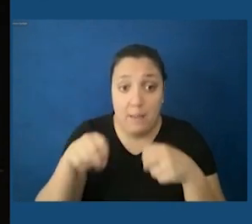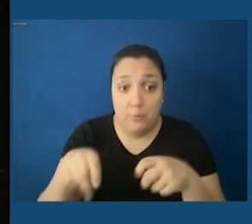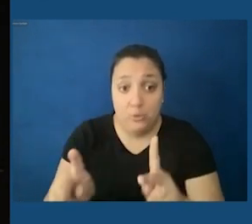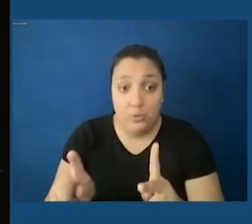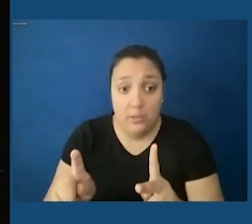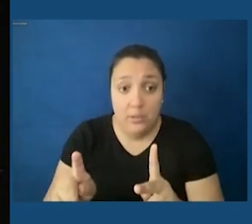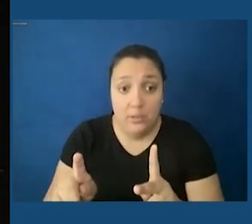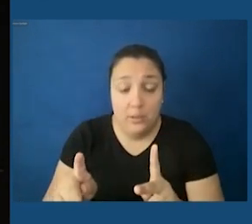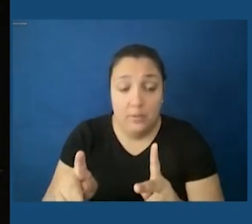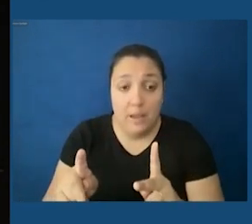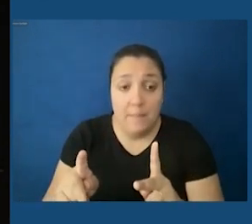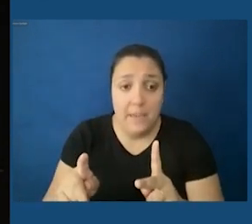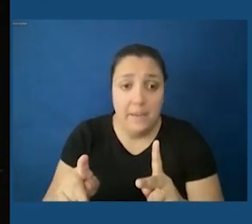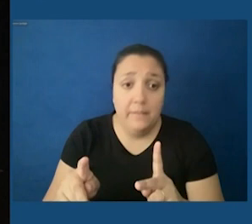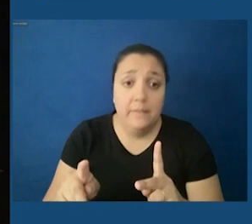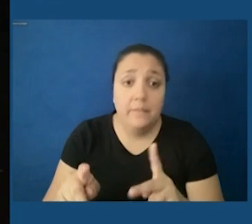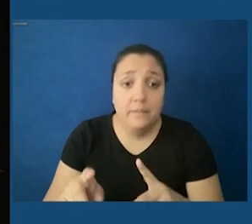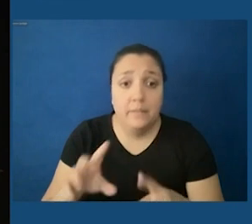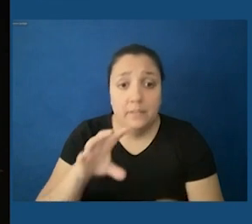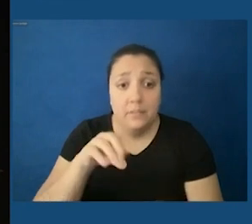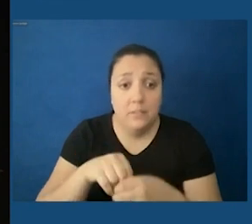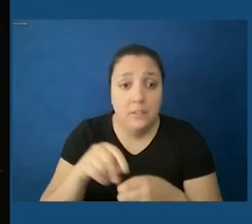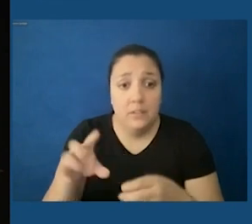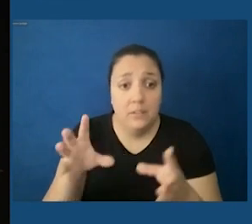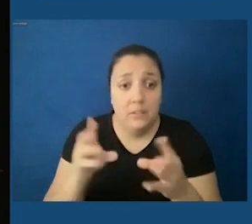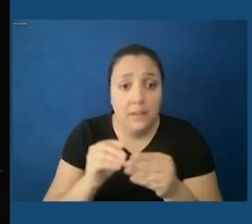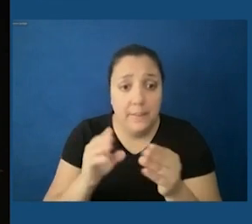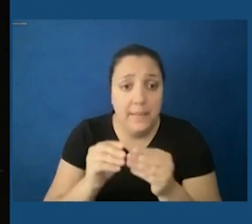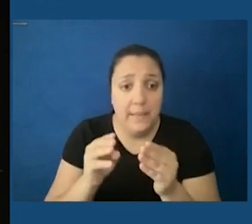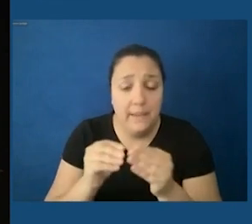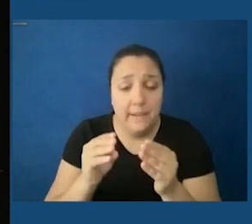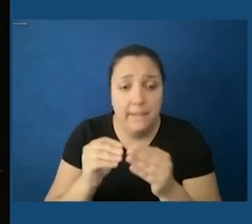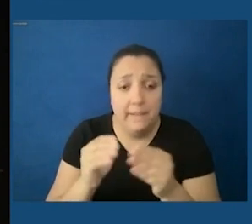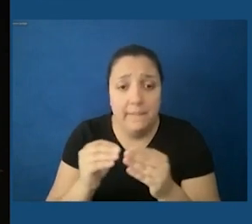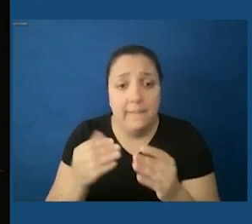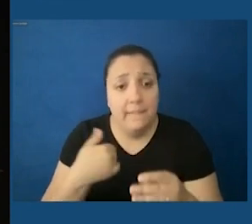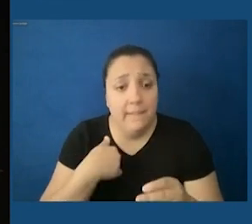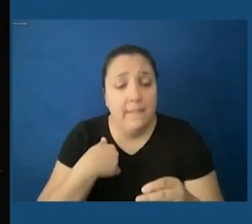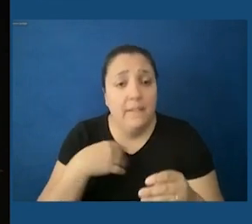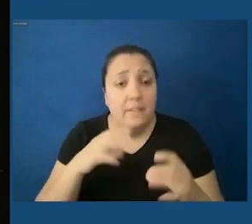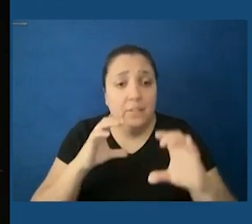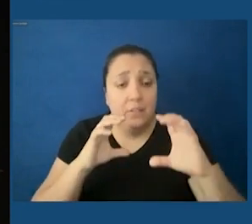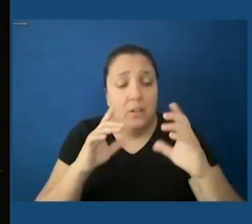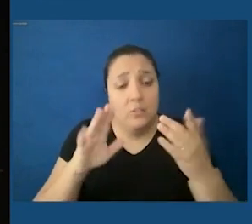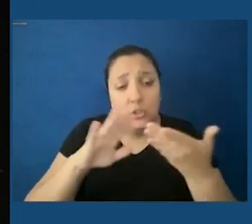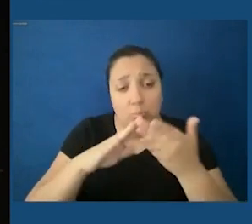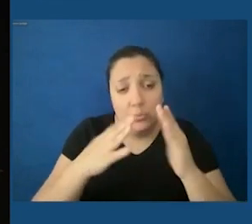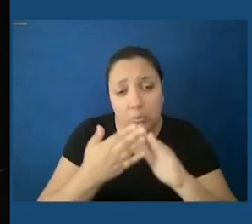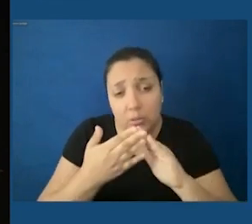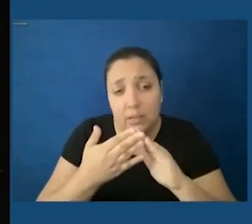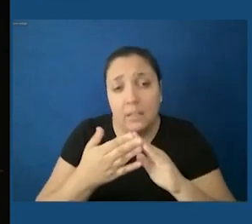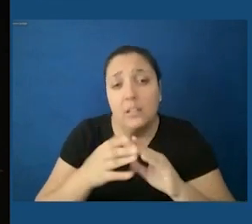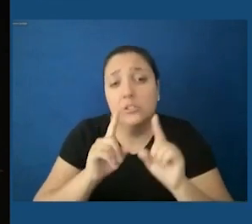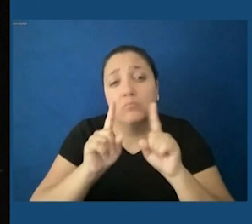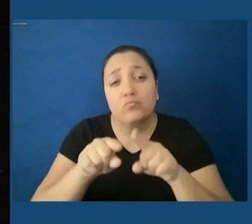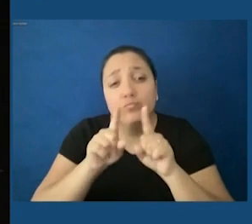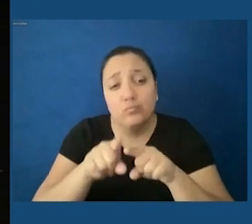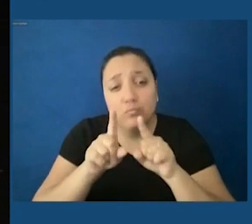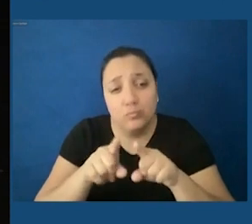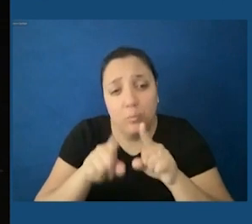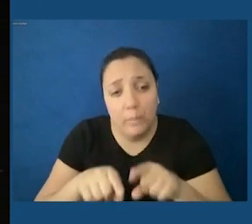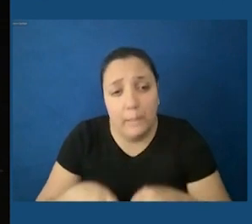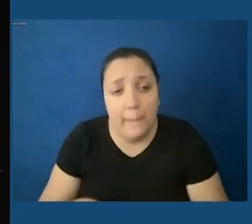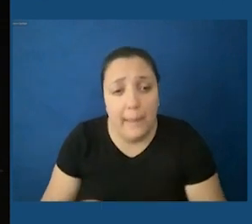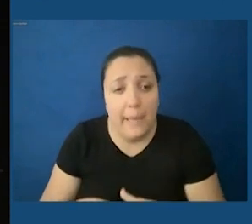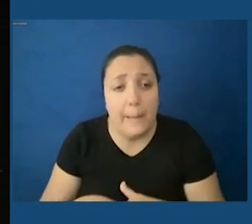regional council, to be able to have the community work in the 10 regions, and already